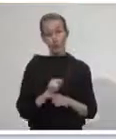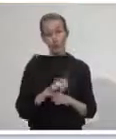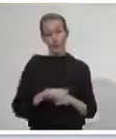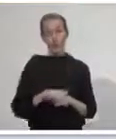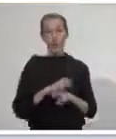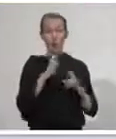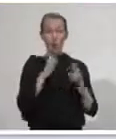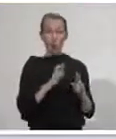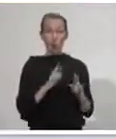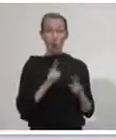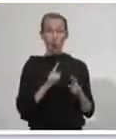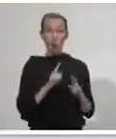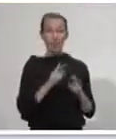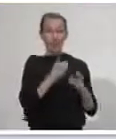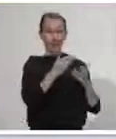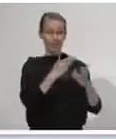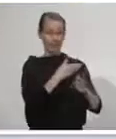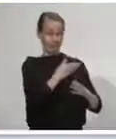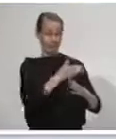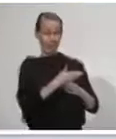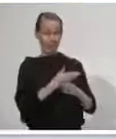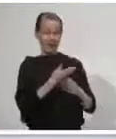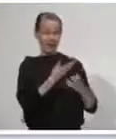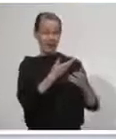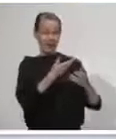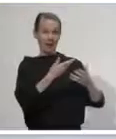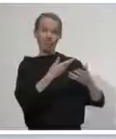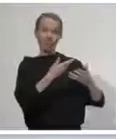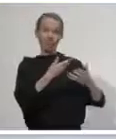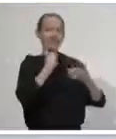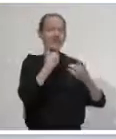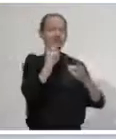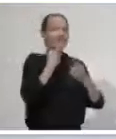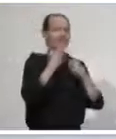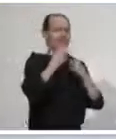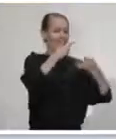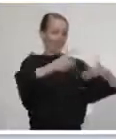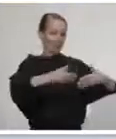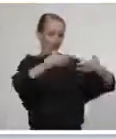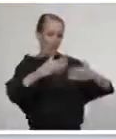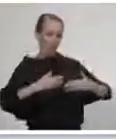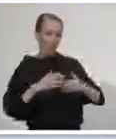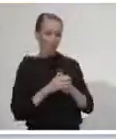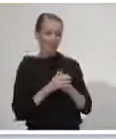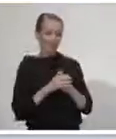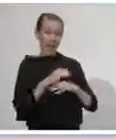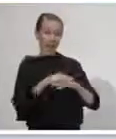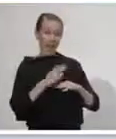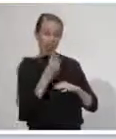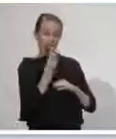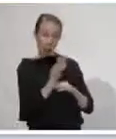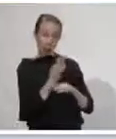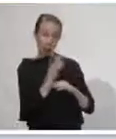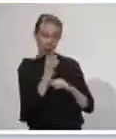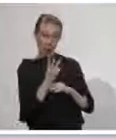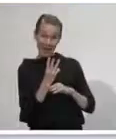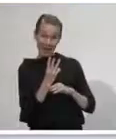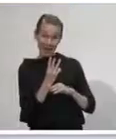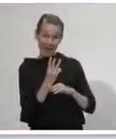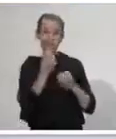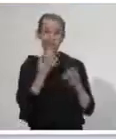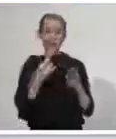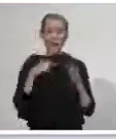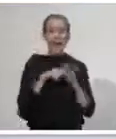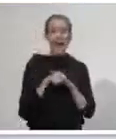and created more contact with people. So not only does that need to sit us alongside our proactive testing, and you will have heard us